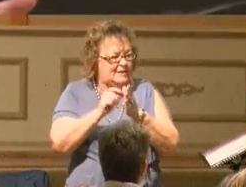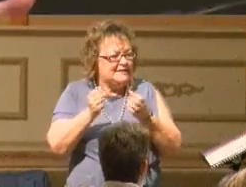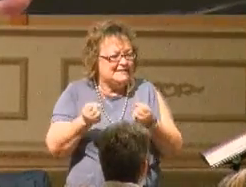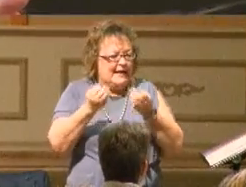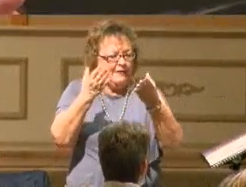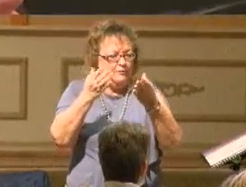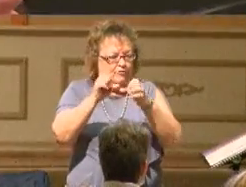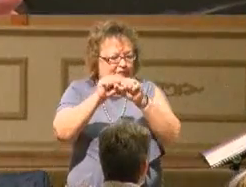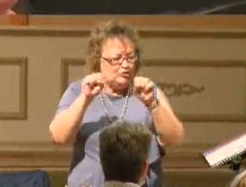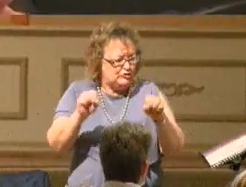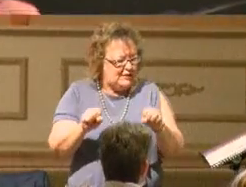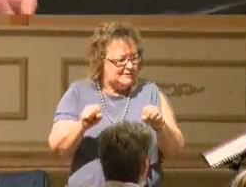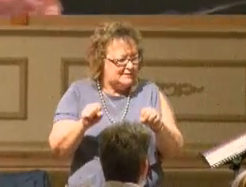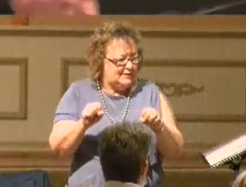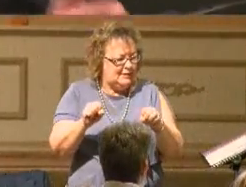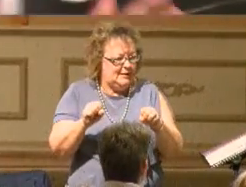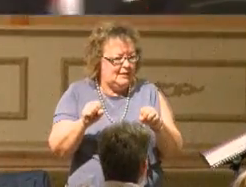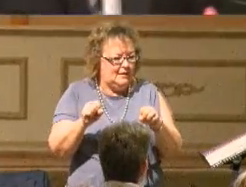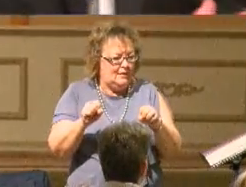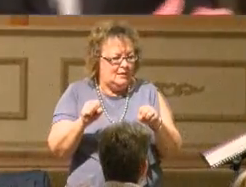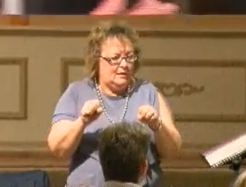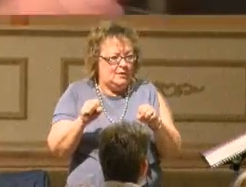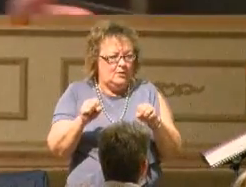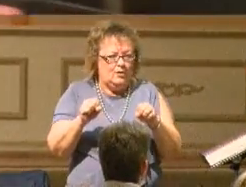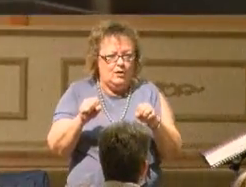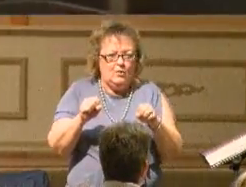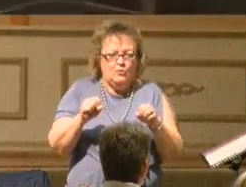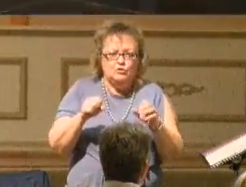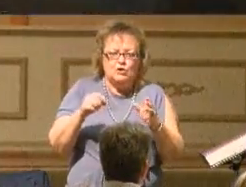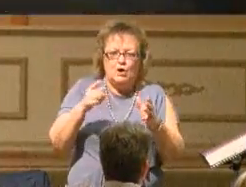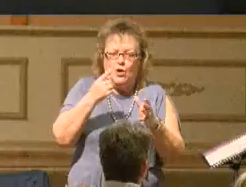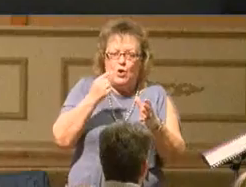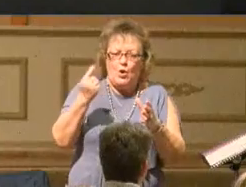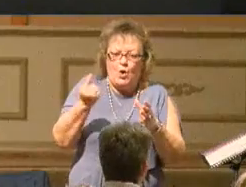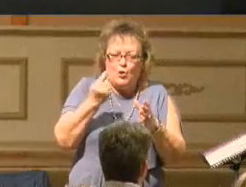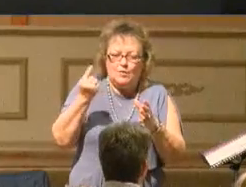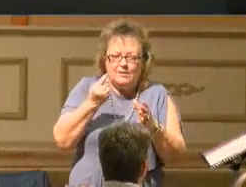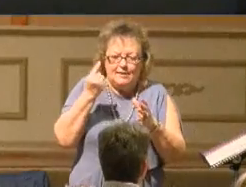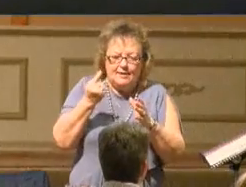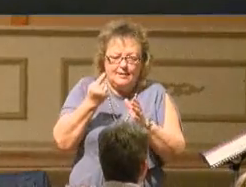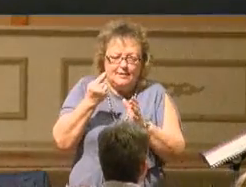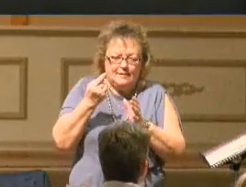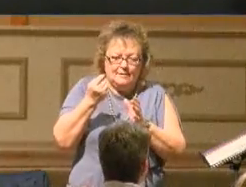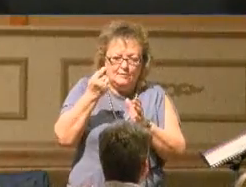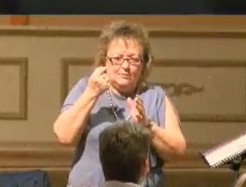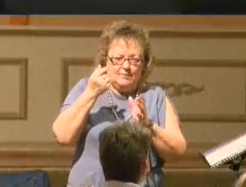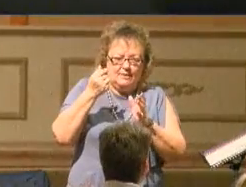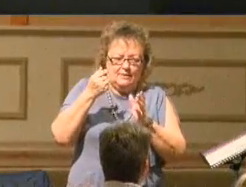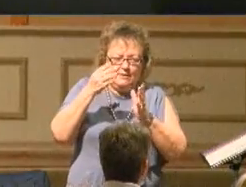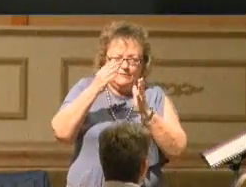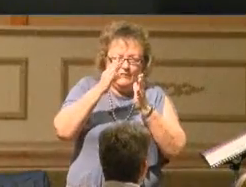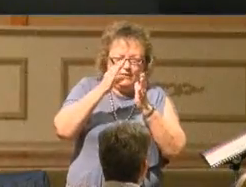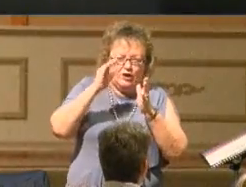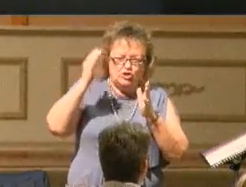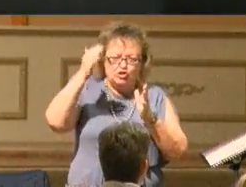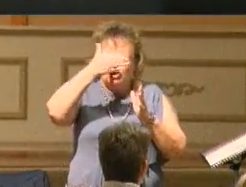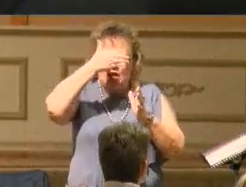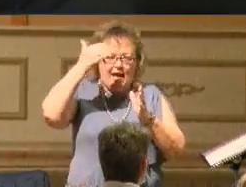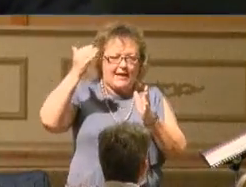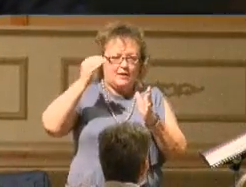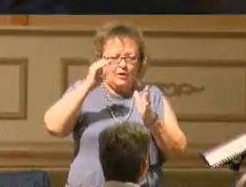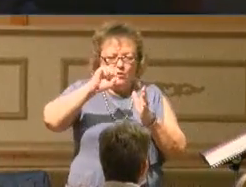system was a shadow of things to come. Now, a shadow is something